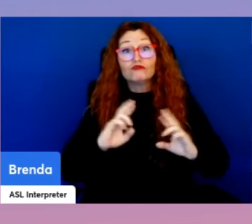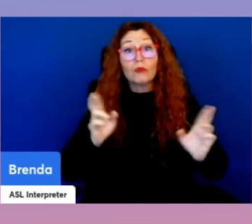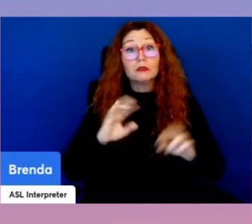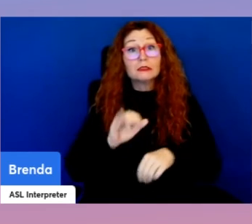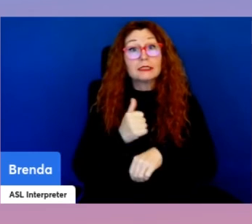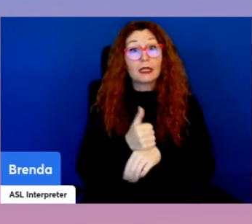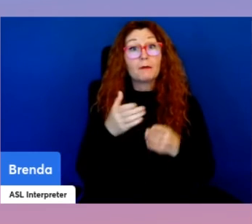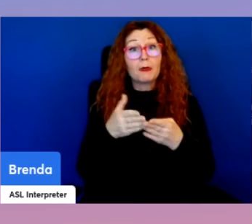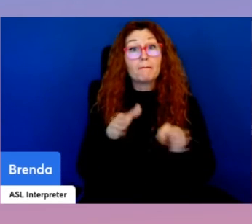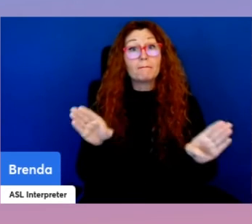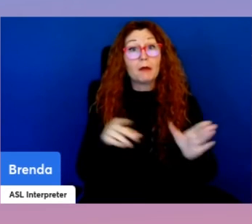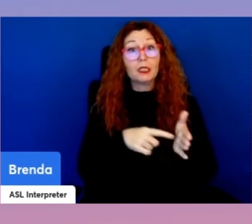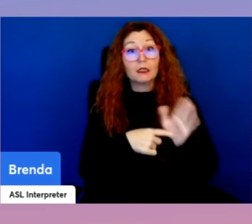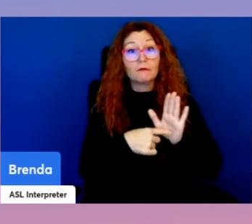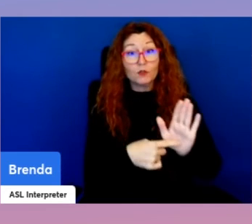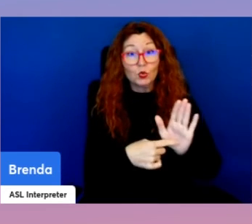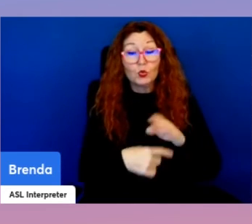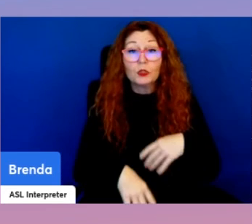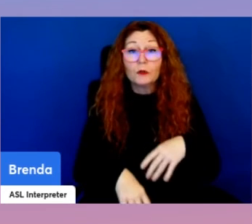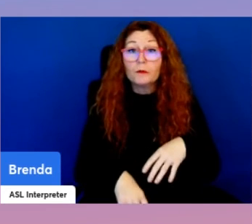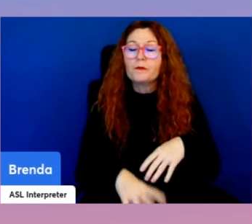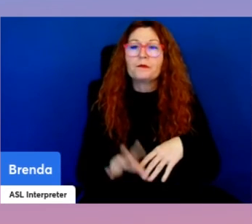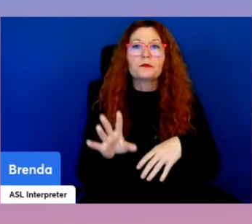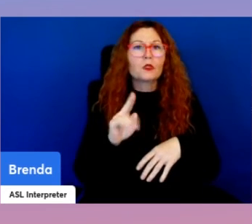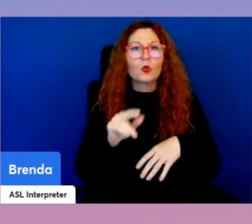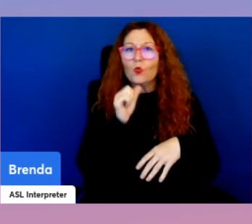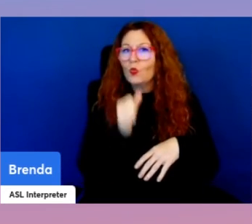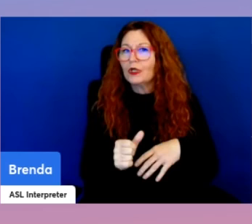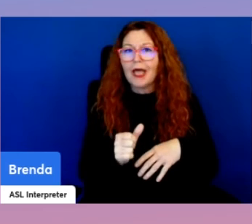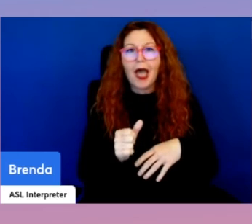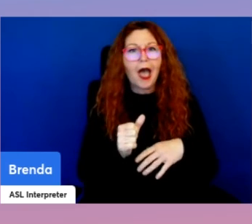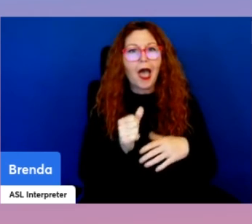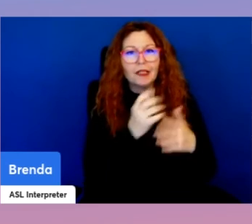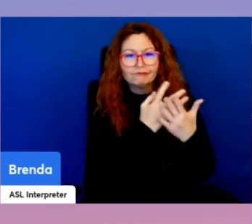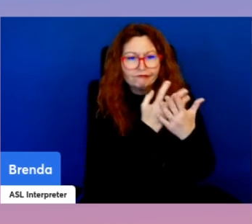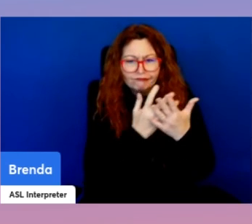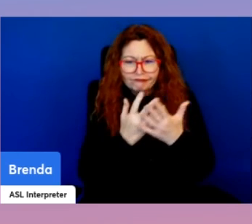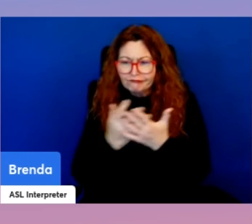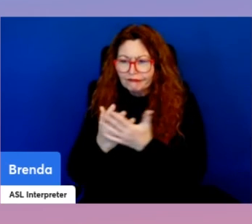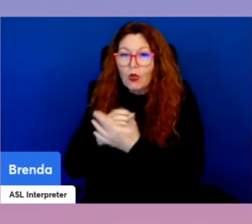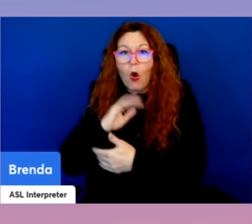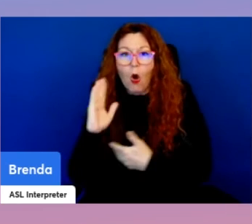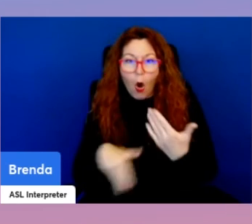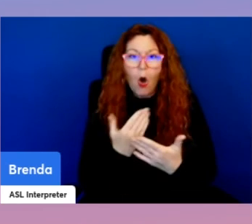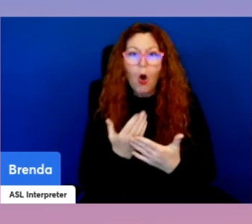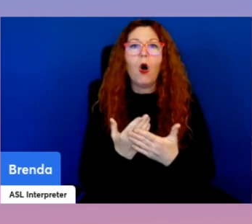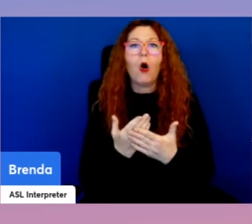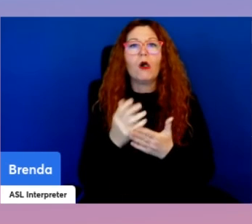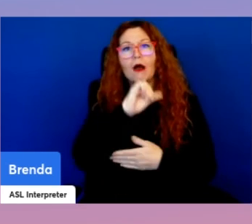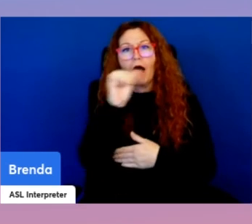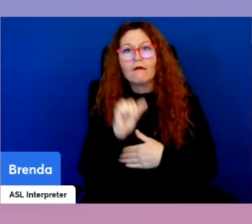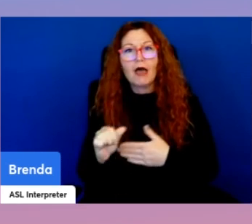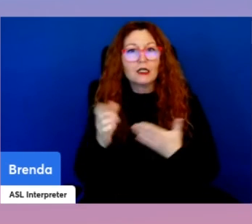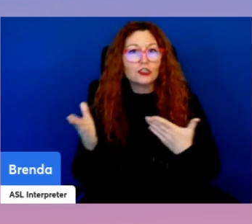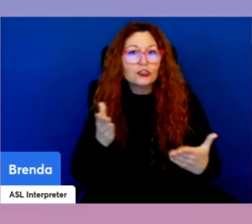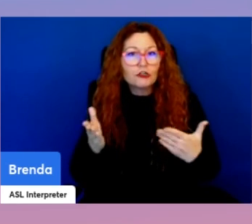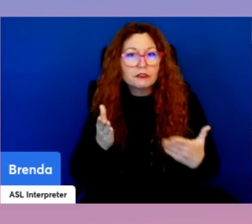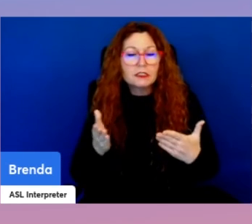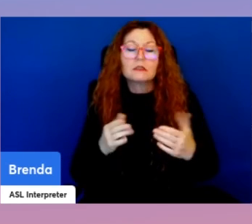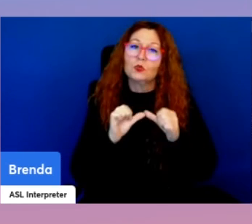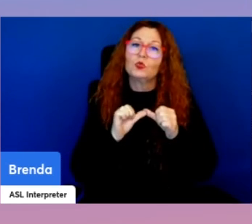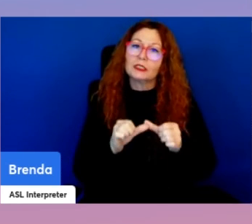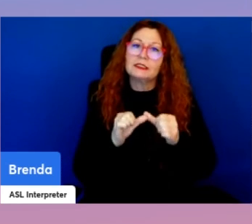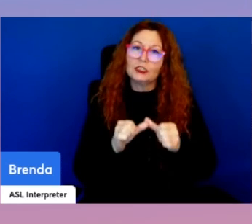It doesn't scan all Azure services, but it does do a lot. We are continuing to build this